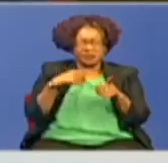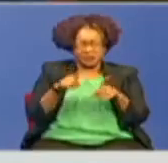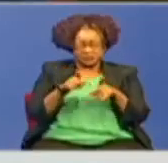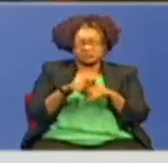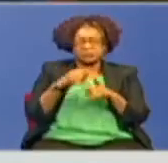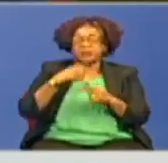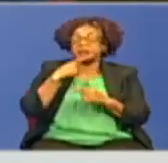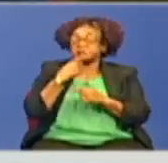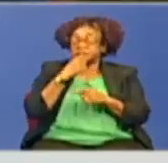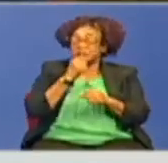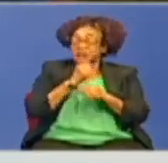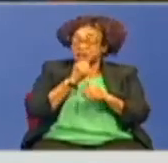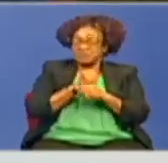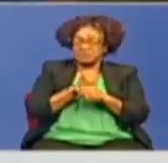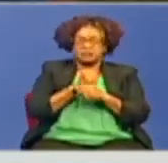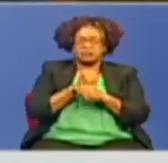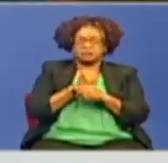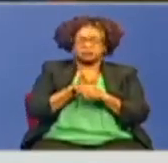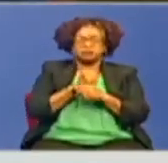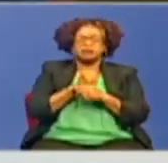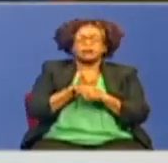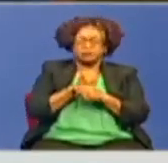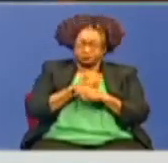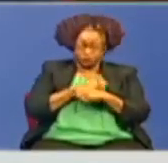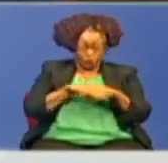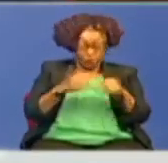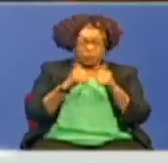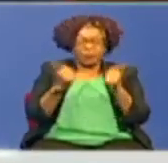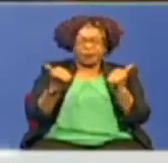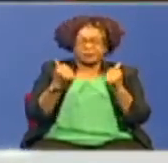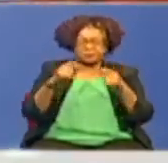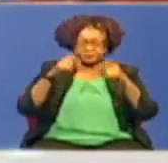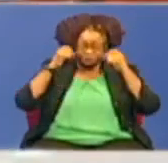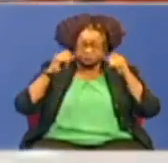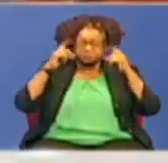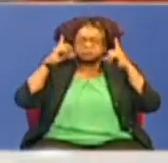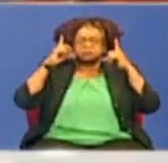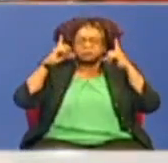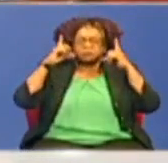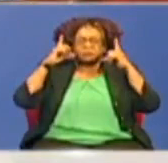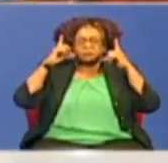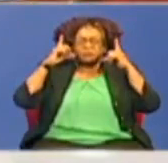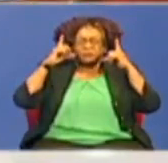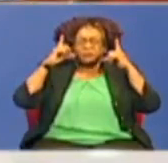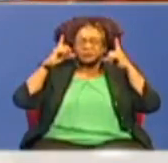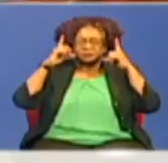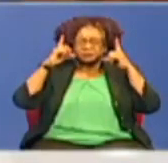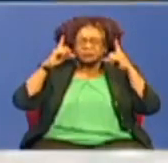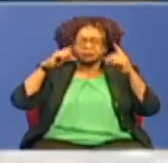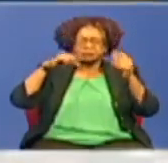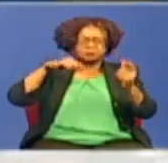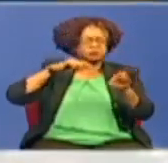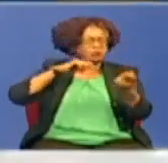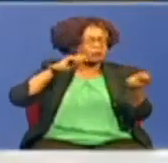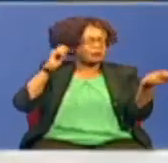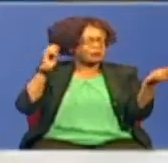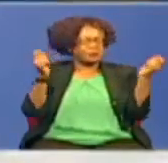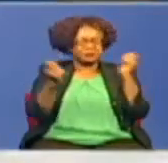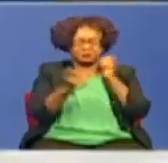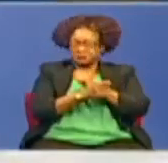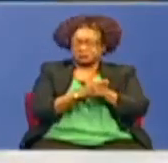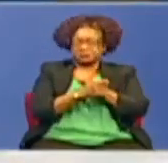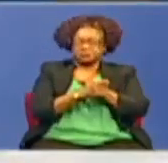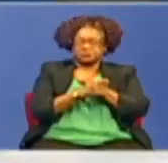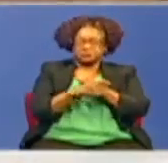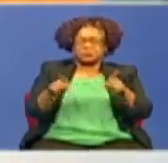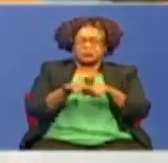I did this with my eyes open. A 360-degree turn from just a week ago when he appeared before the Senate